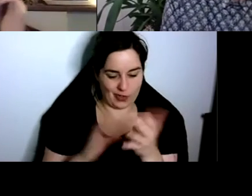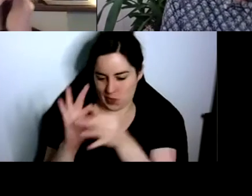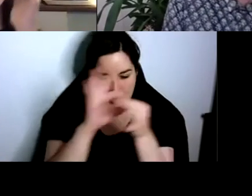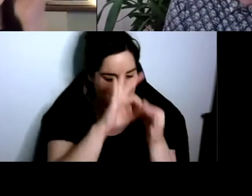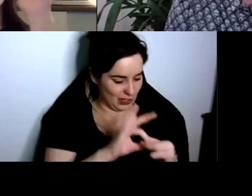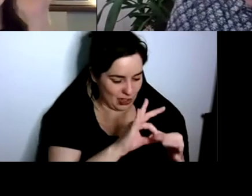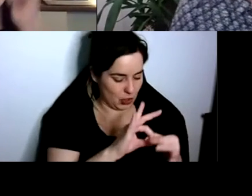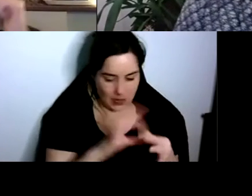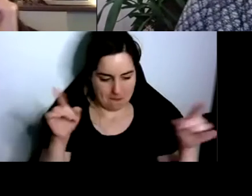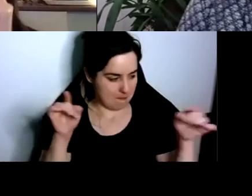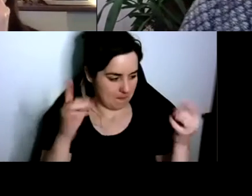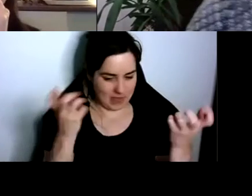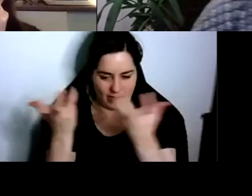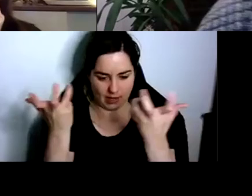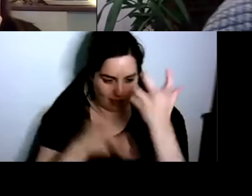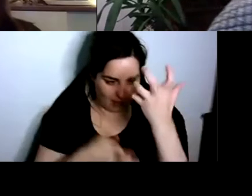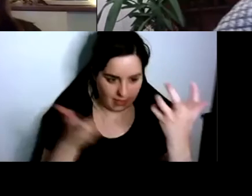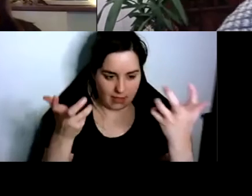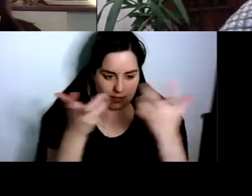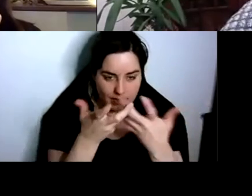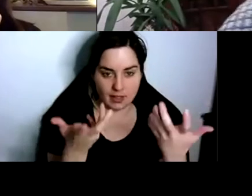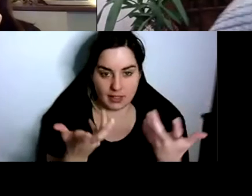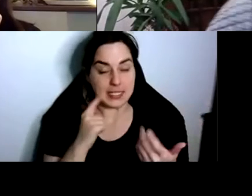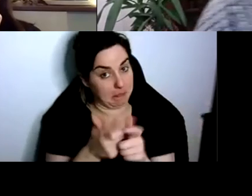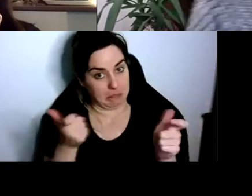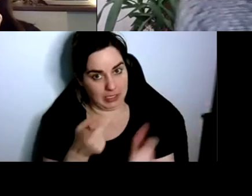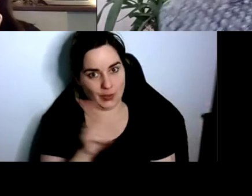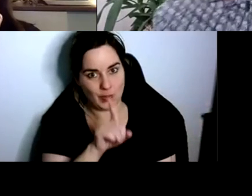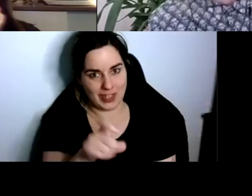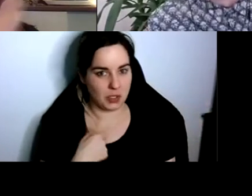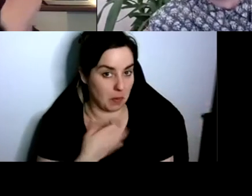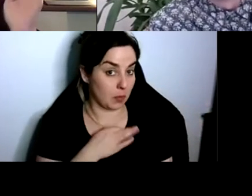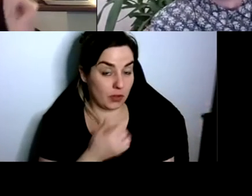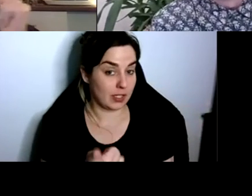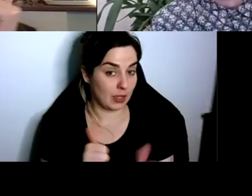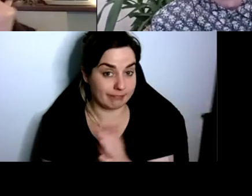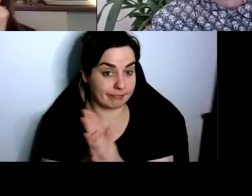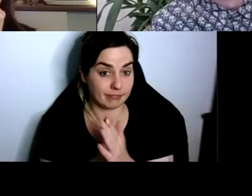So I'm wondering if anyone wants to go in for that.